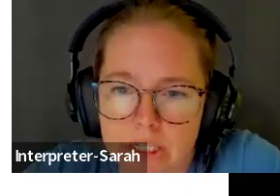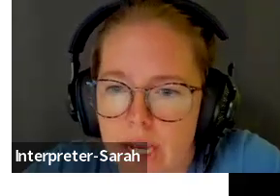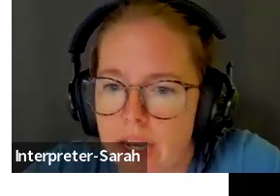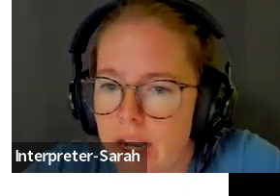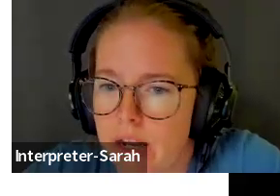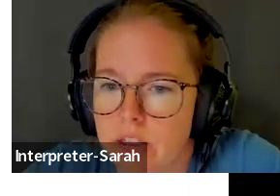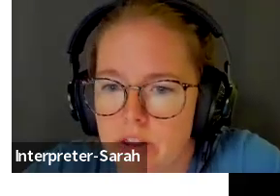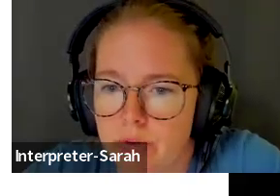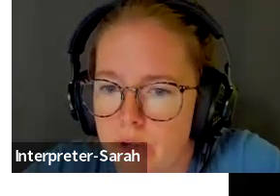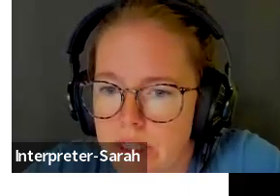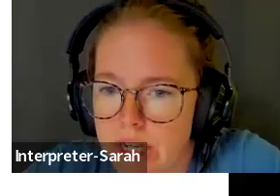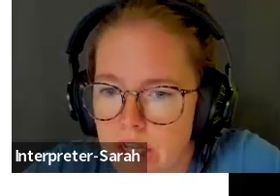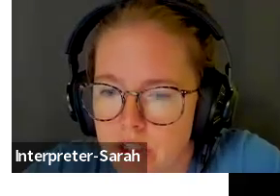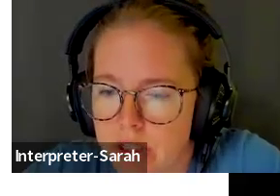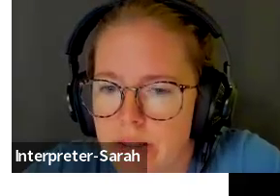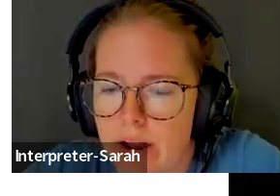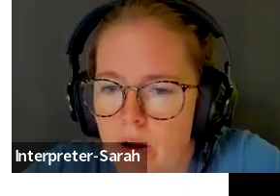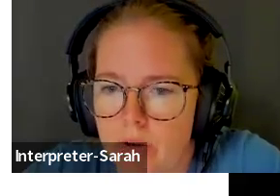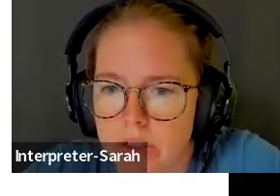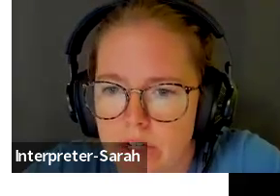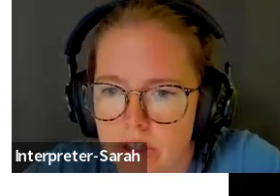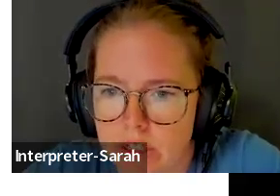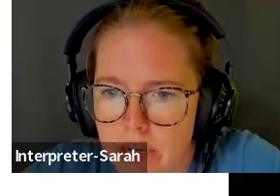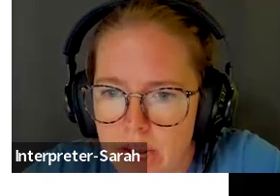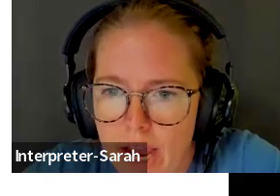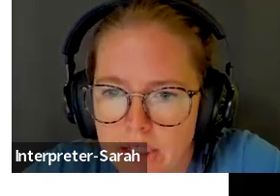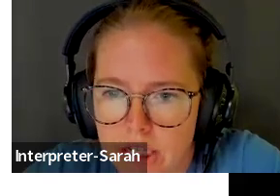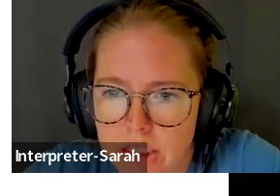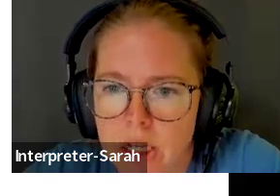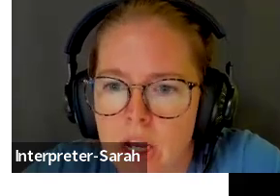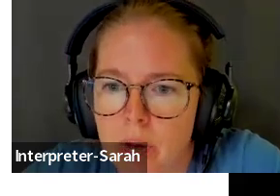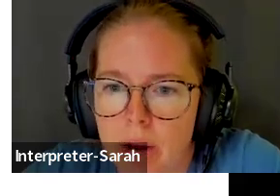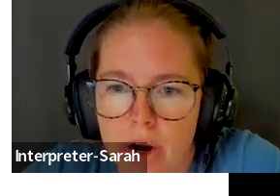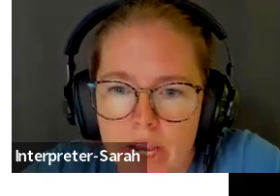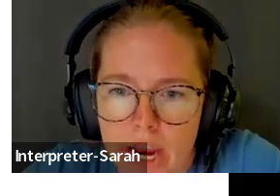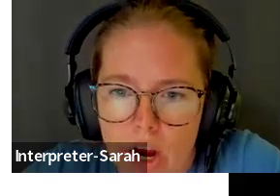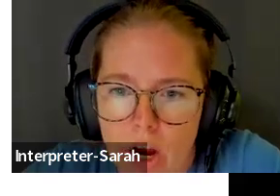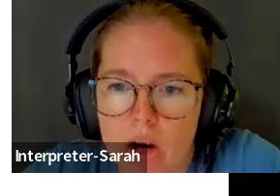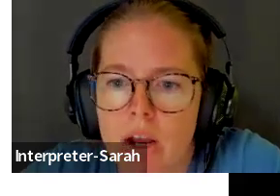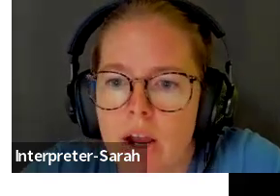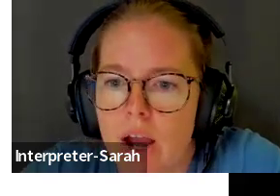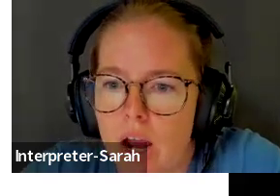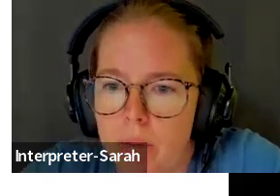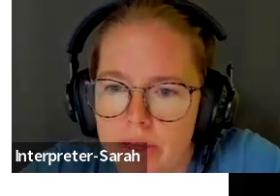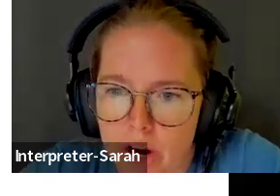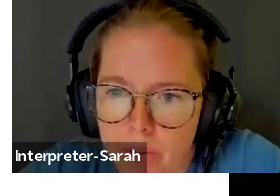the pre-intake, and the full intake session, that all falls under the same day access, primary